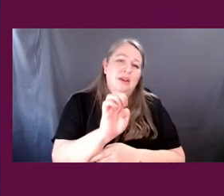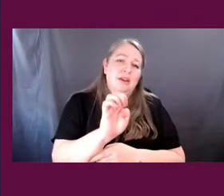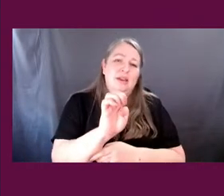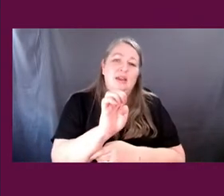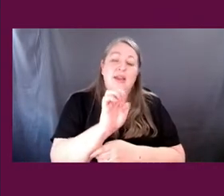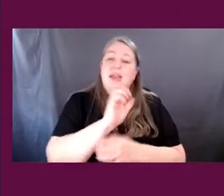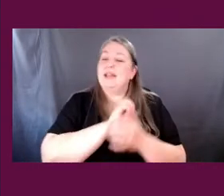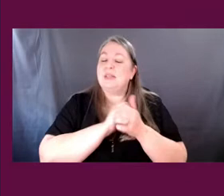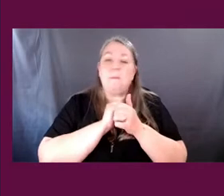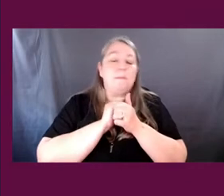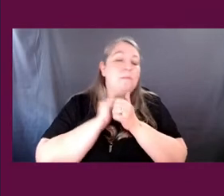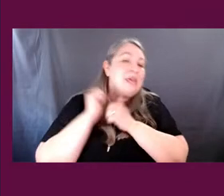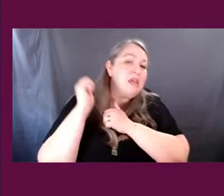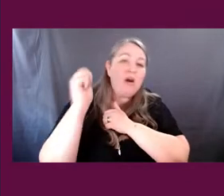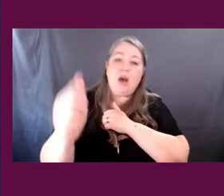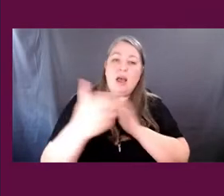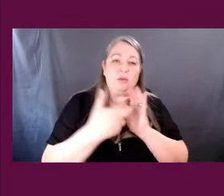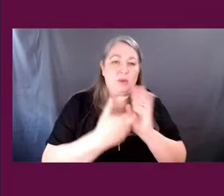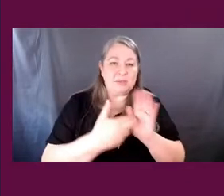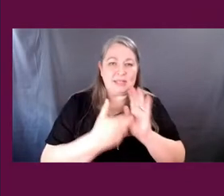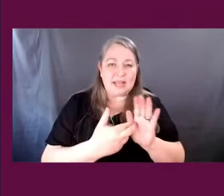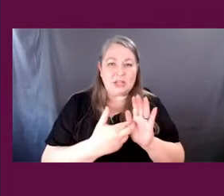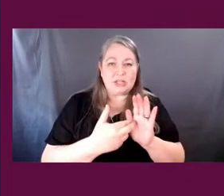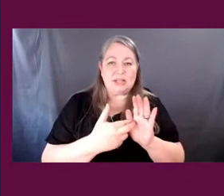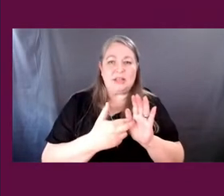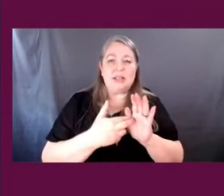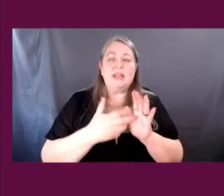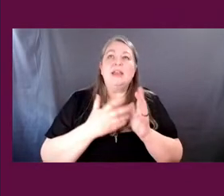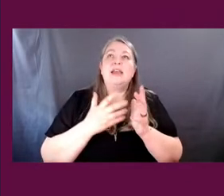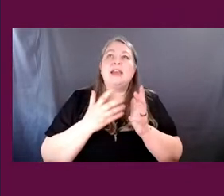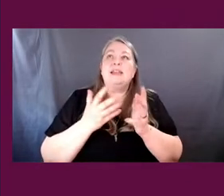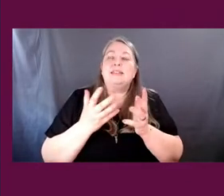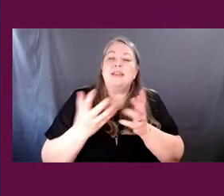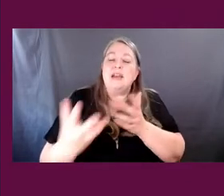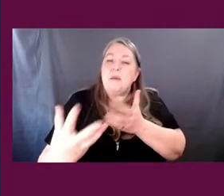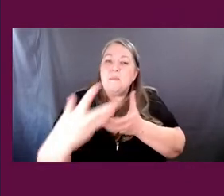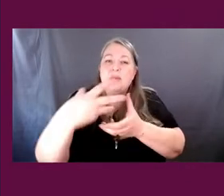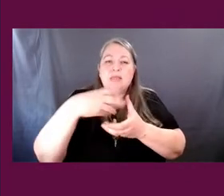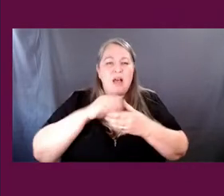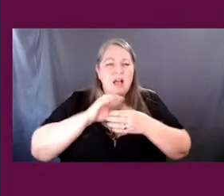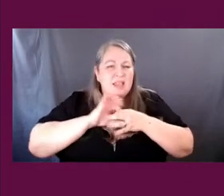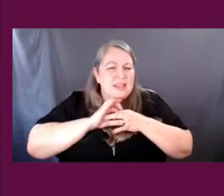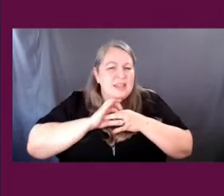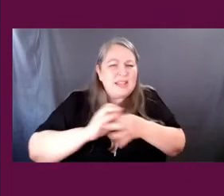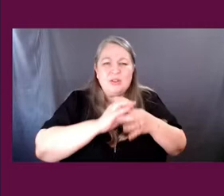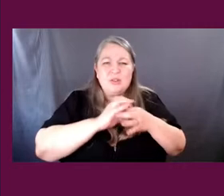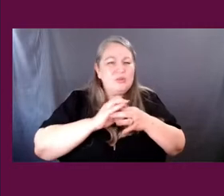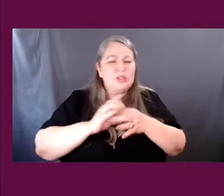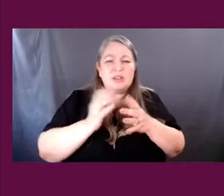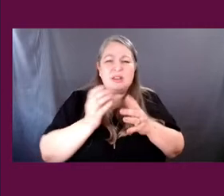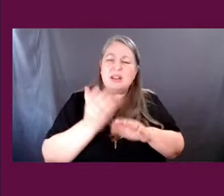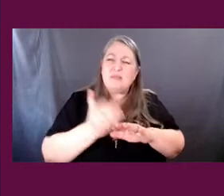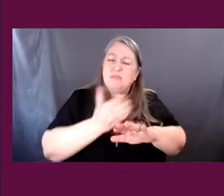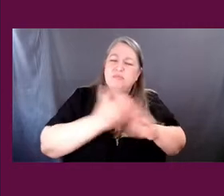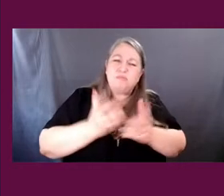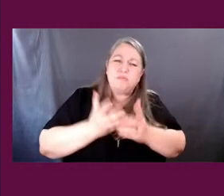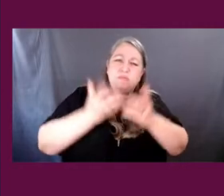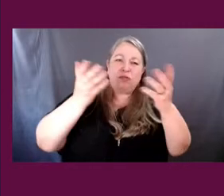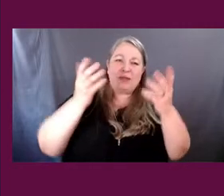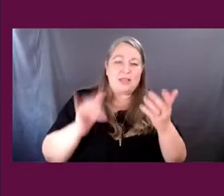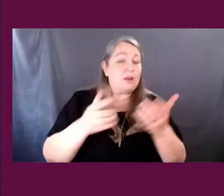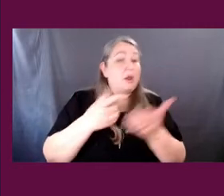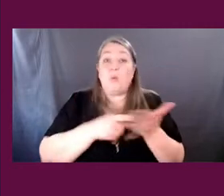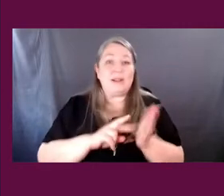representation. It's about furthering belonging and inclusion, and inclusion. And what does that actually mean? From